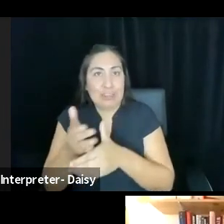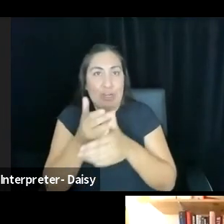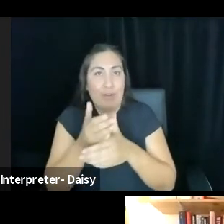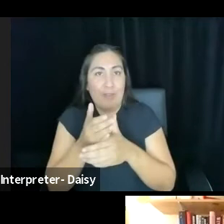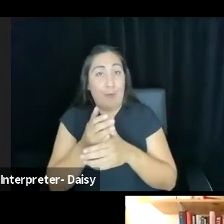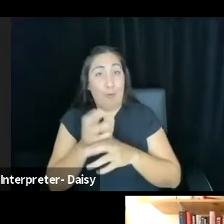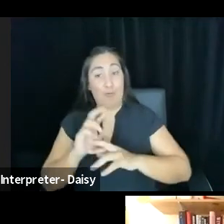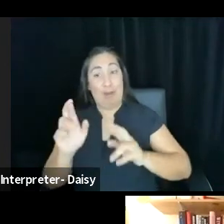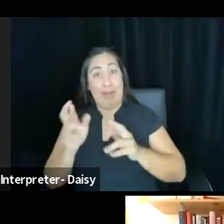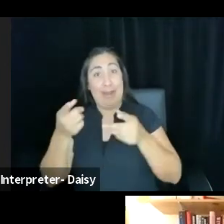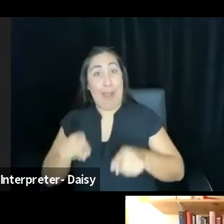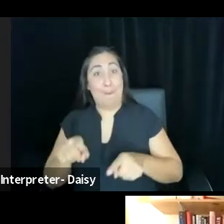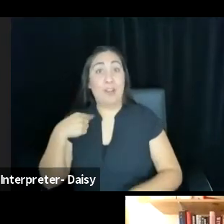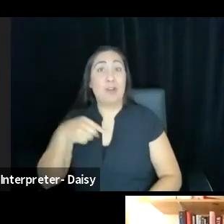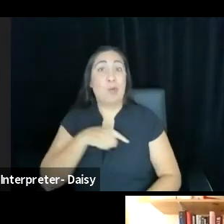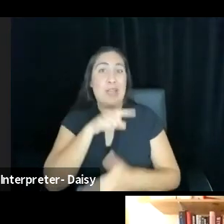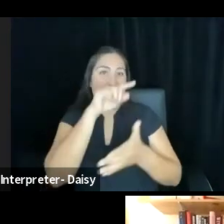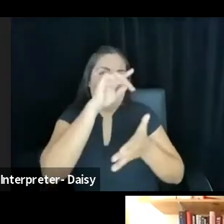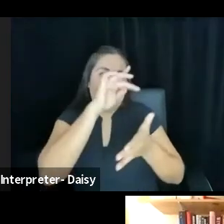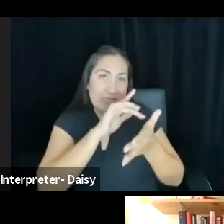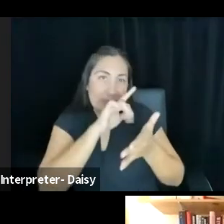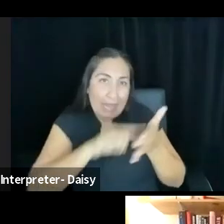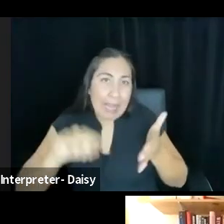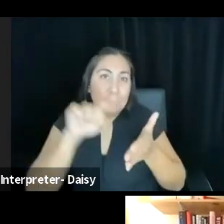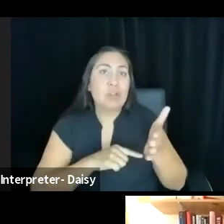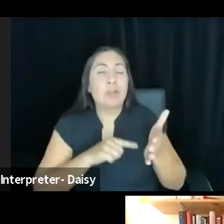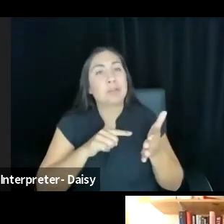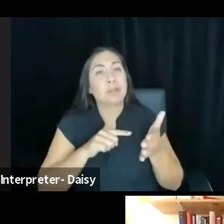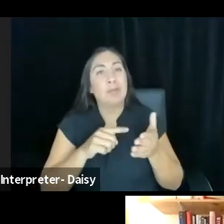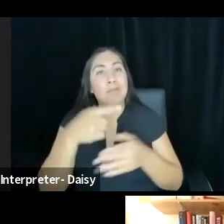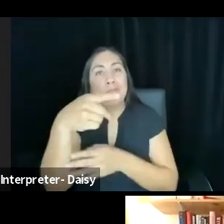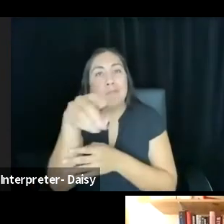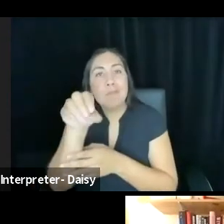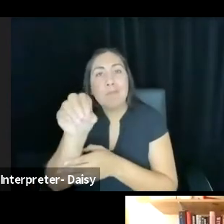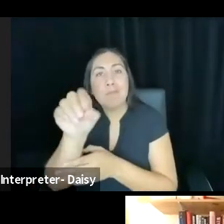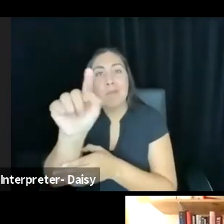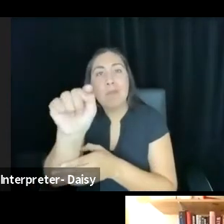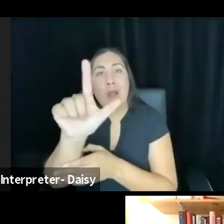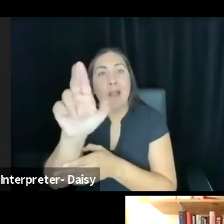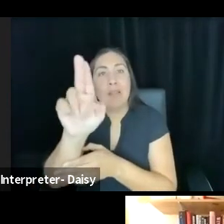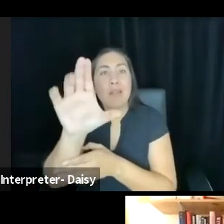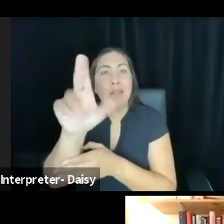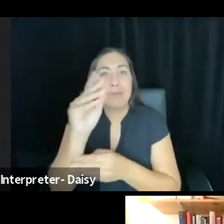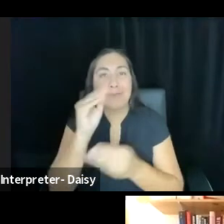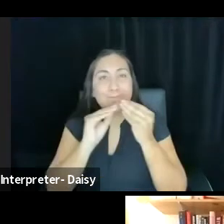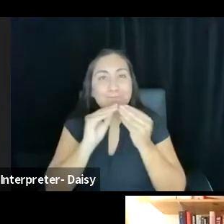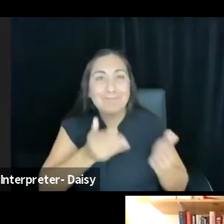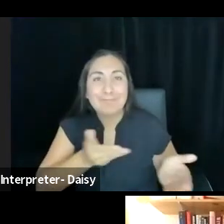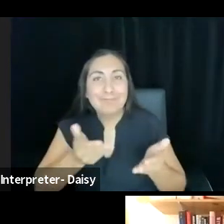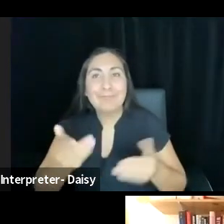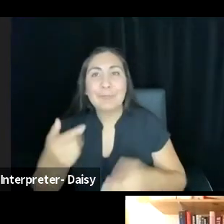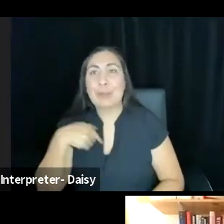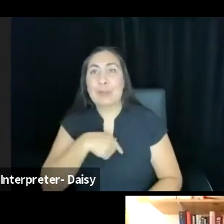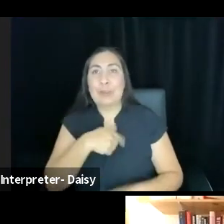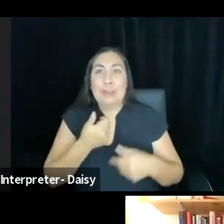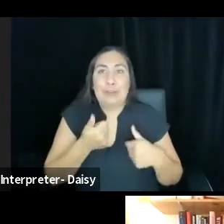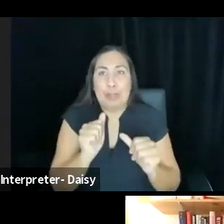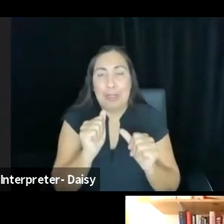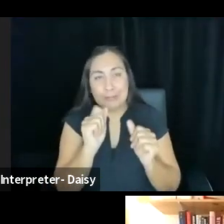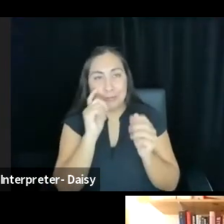cancel some potlucks. And so we're trying to process how to